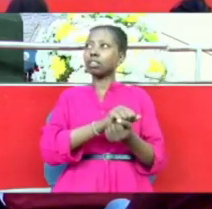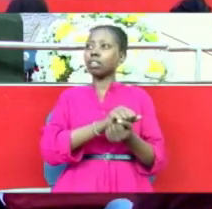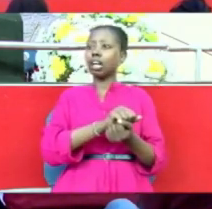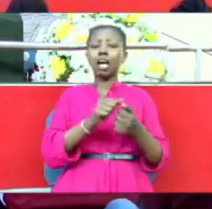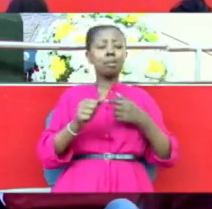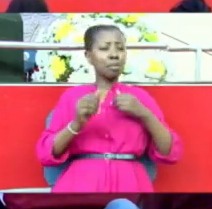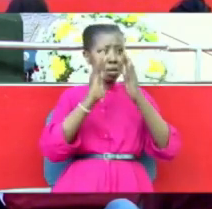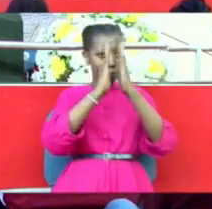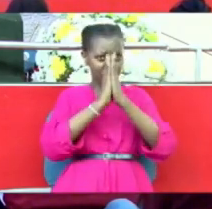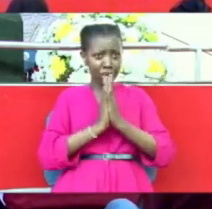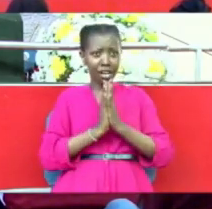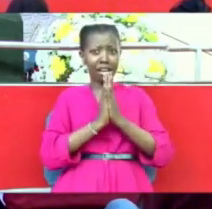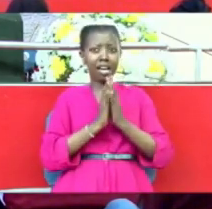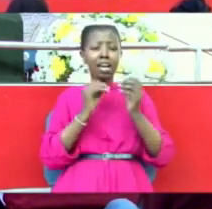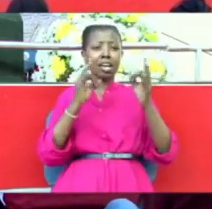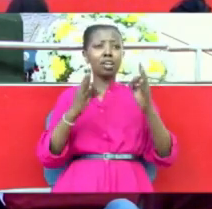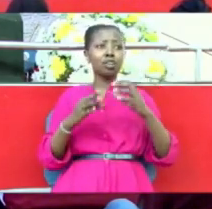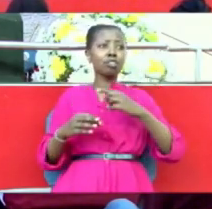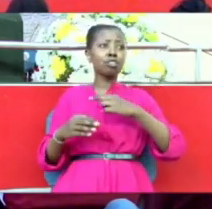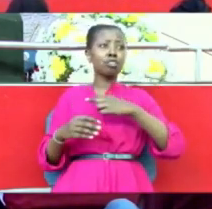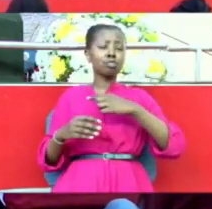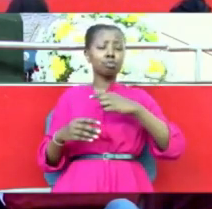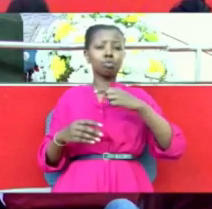prayer, if we are going to go to a new horizon,